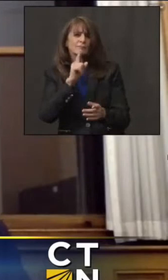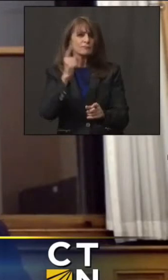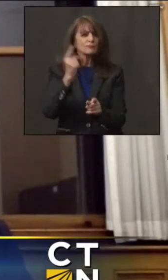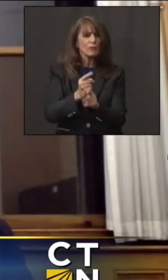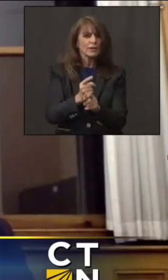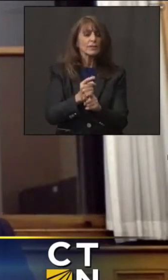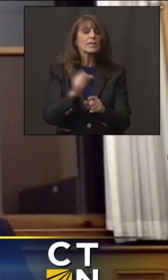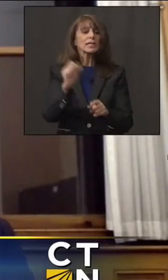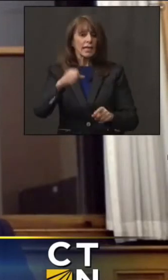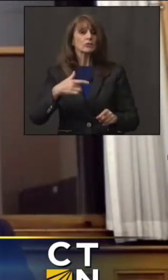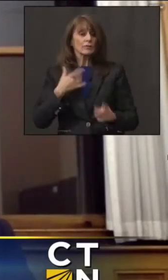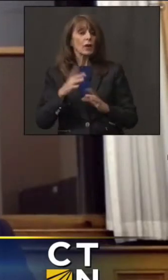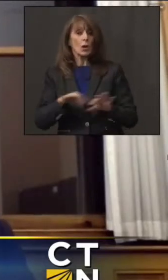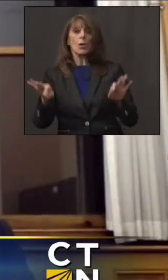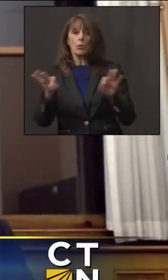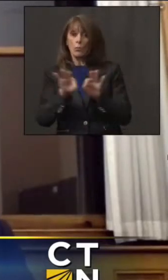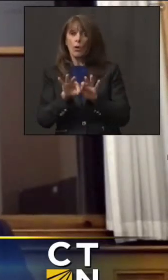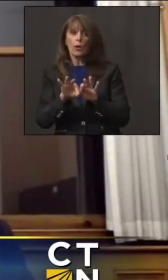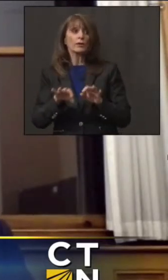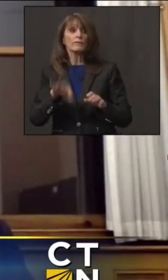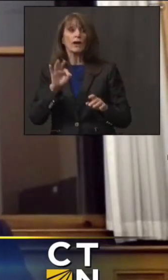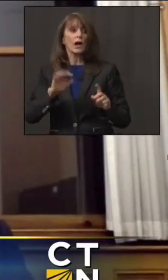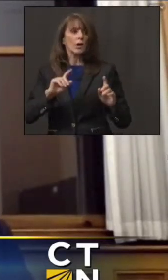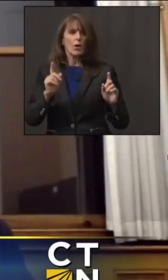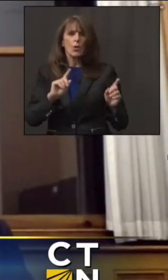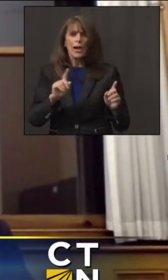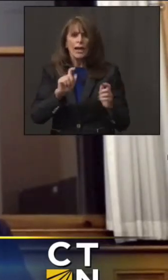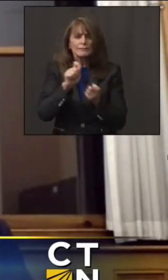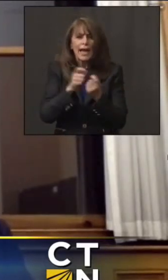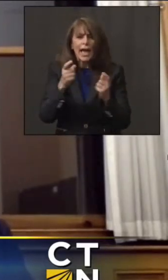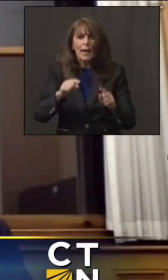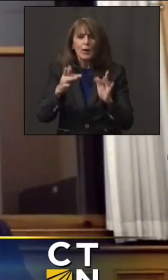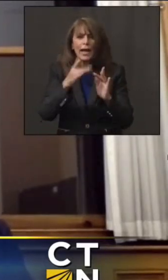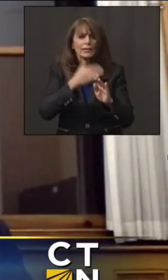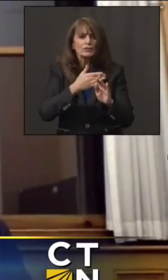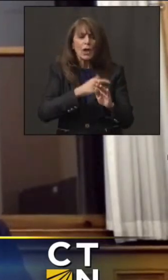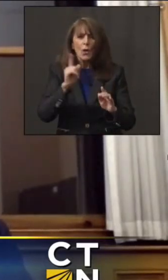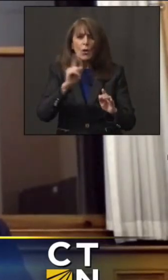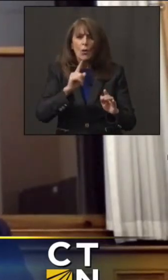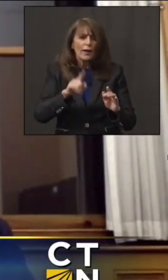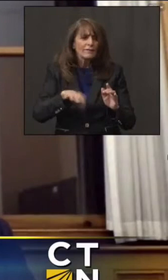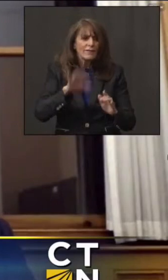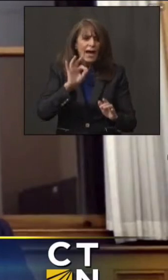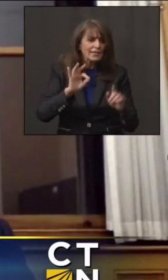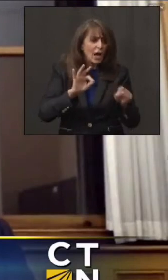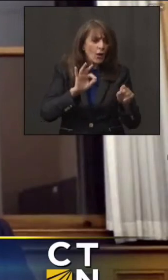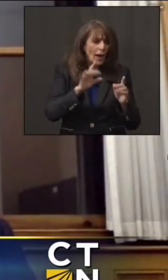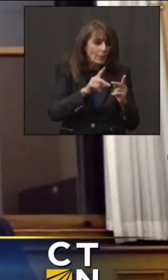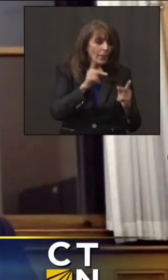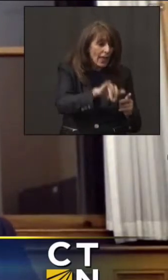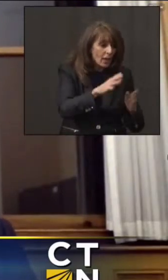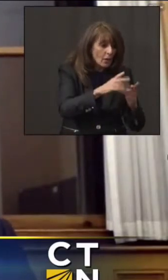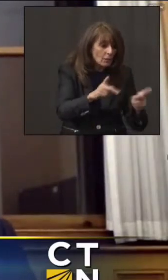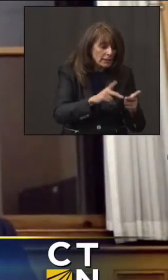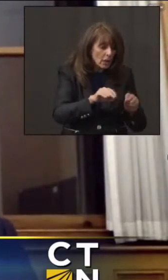value to people to be able to see those data and trends. We just want to make sure we do it in a way that's helpful and not